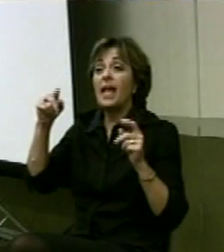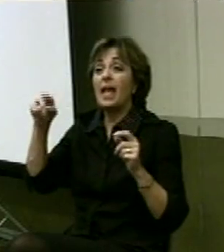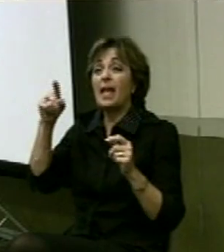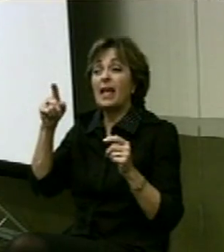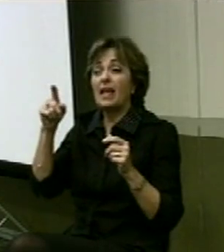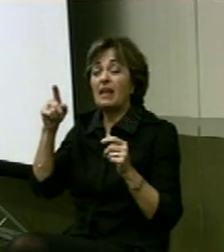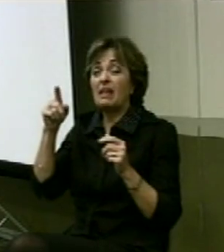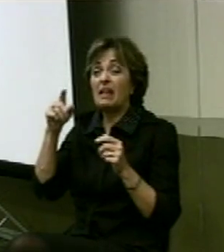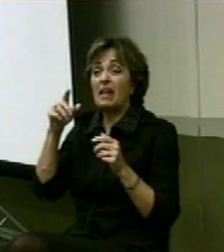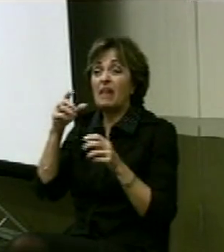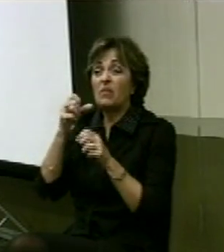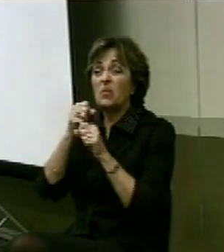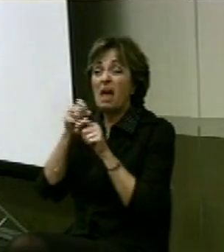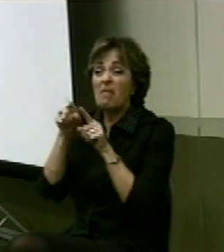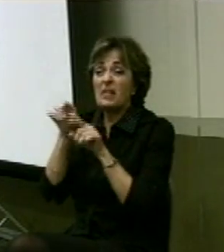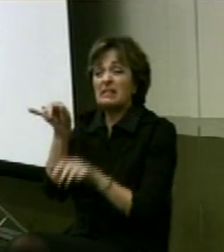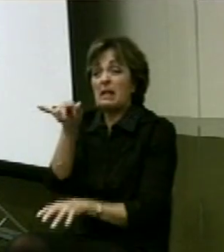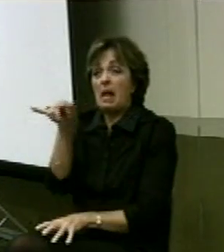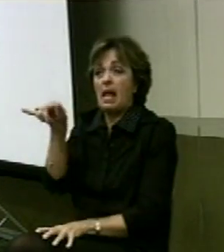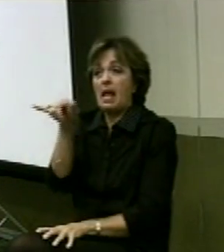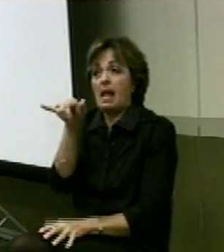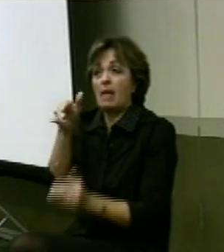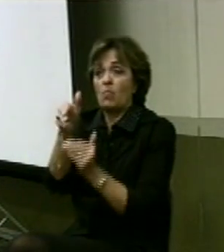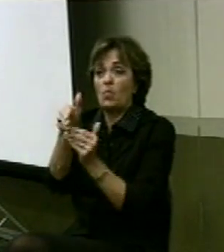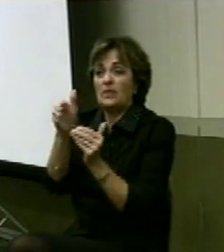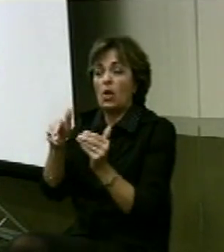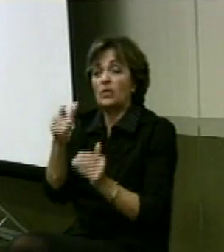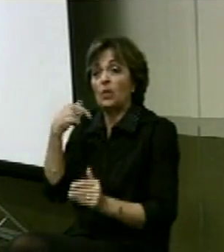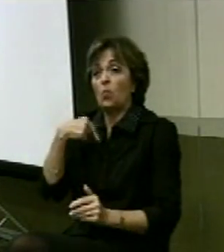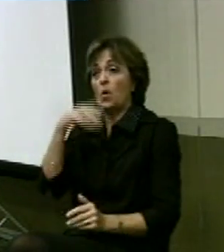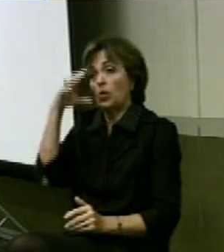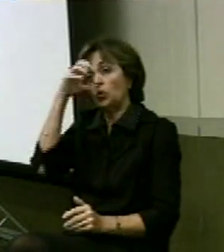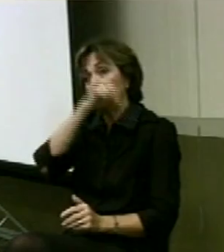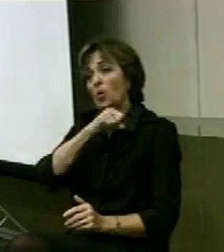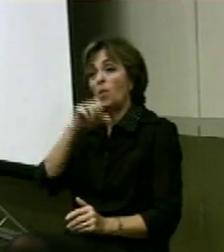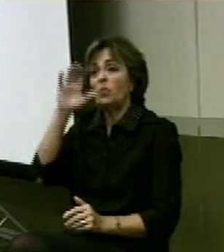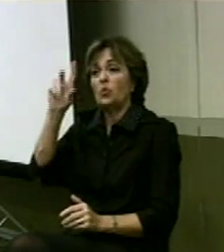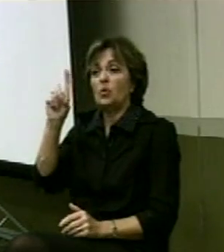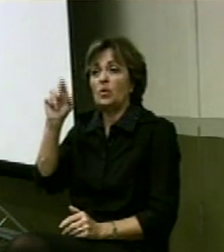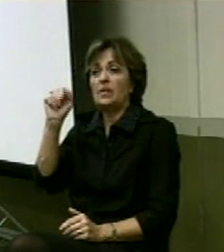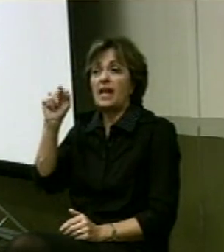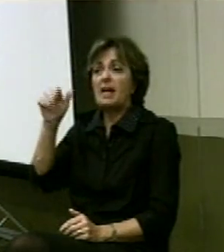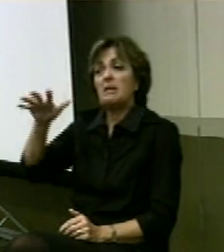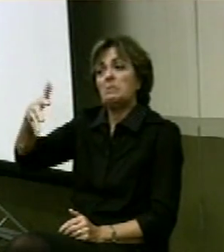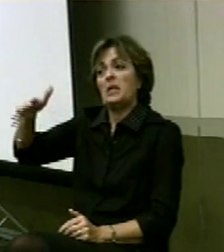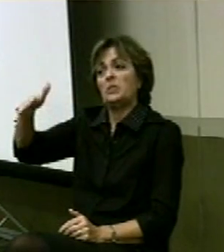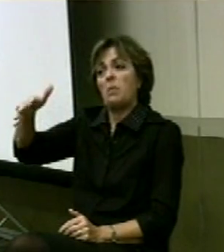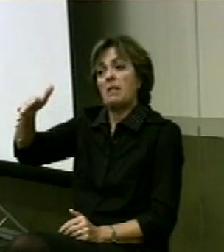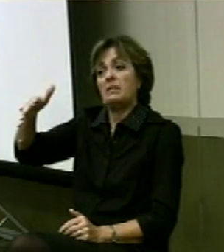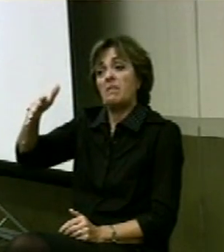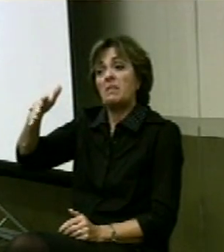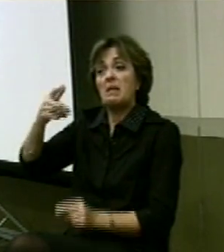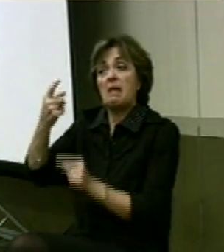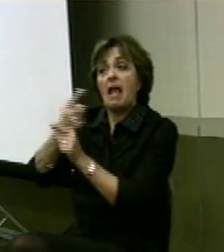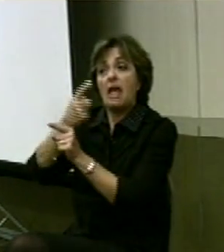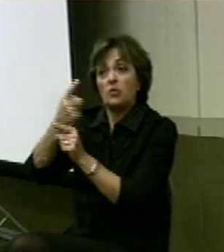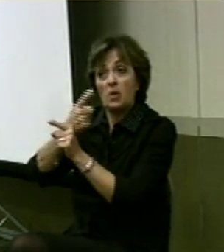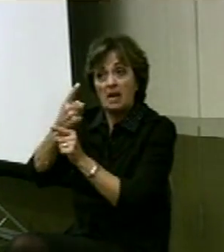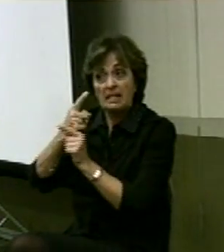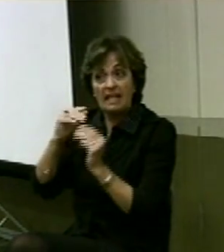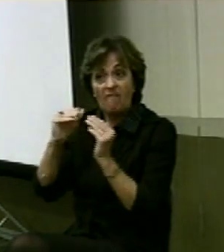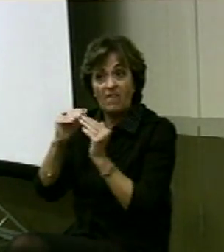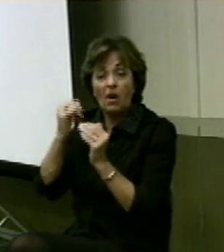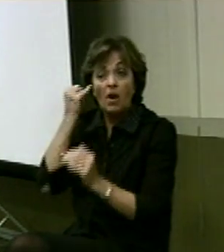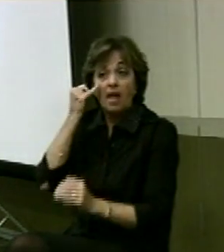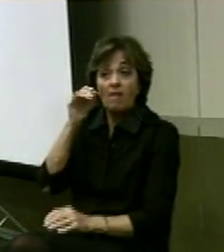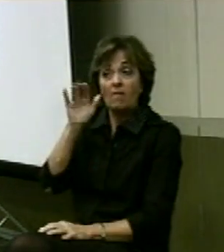Okay, if you got relatively the same results, then we're going to assume that your data is relatively accurate. Is that fair?